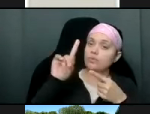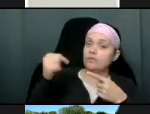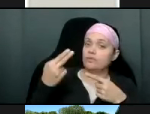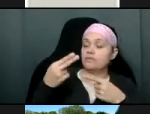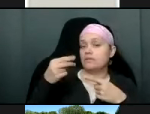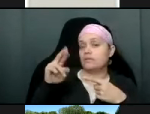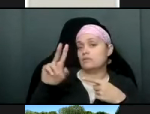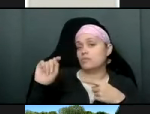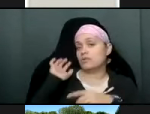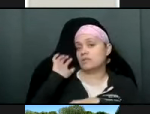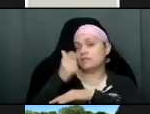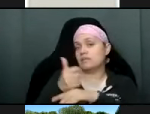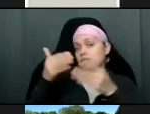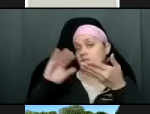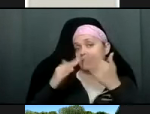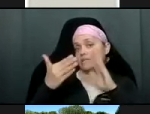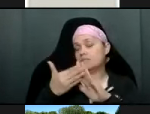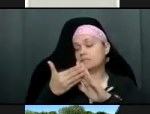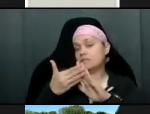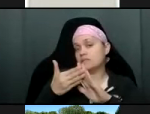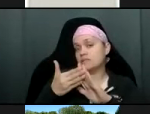established city, a Dutch colony, Batavia.